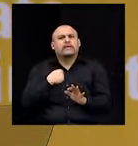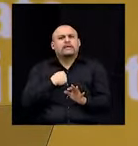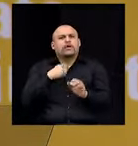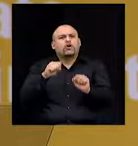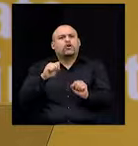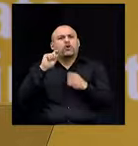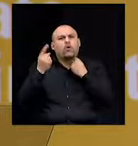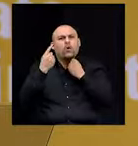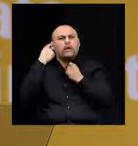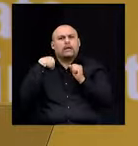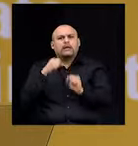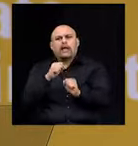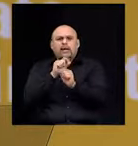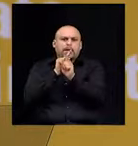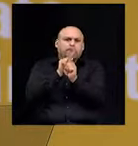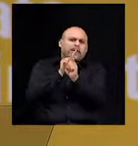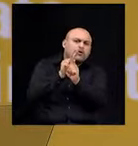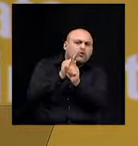only mentor